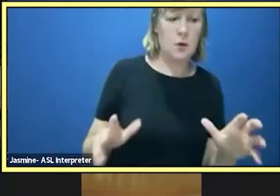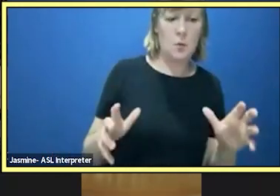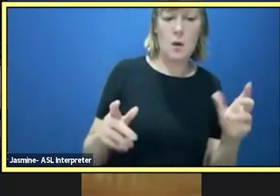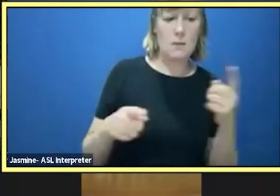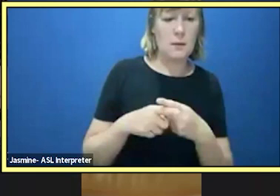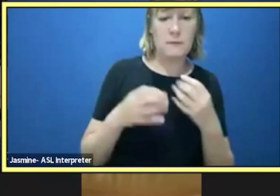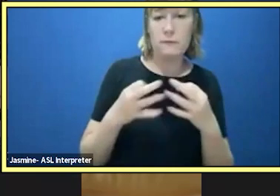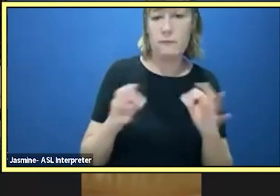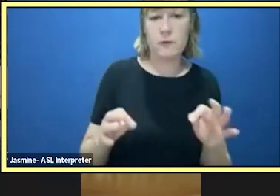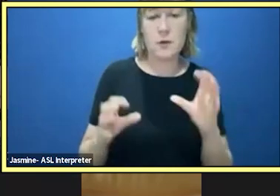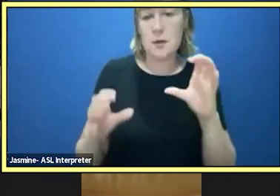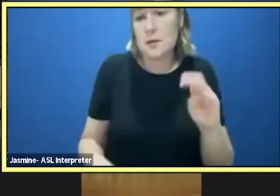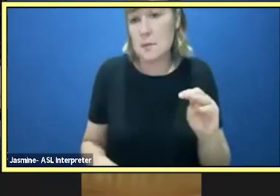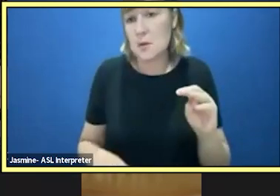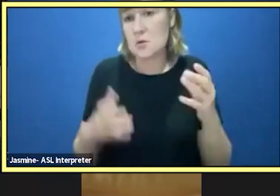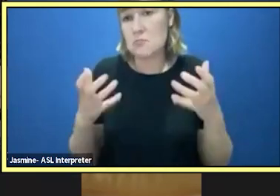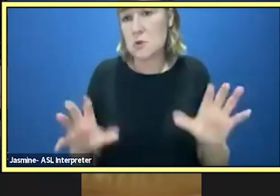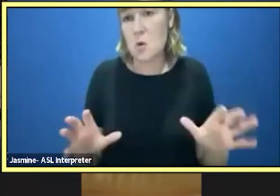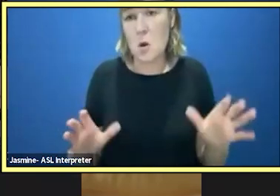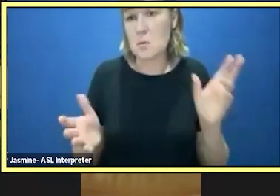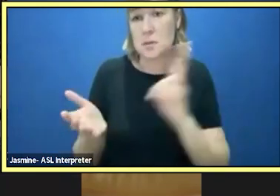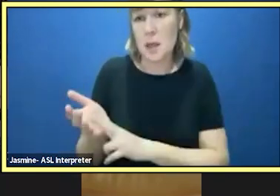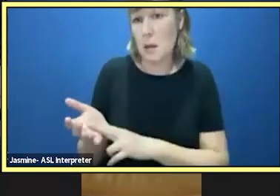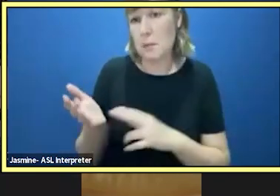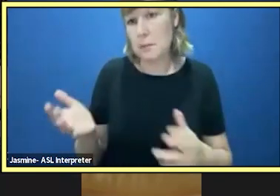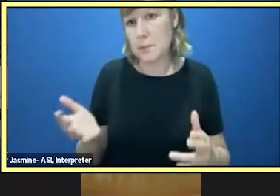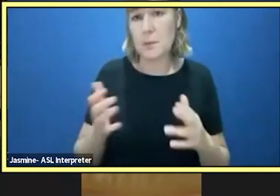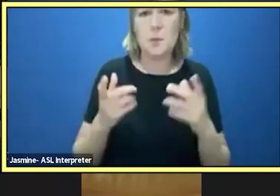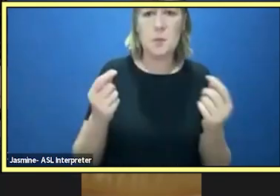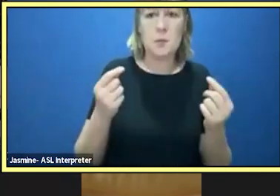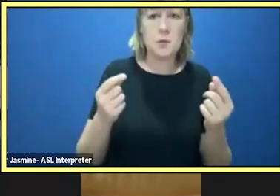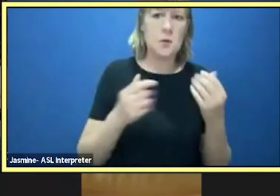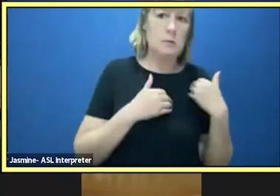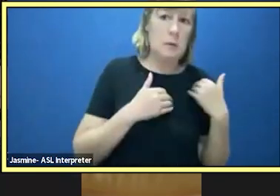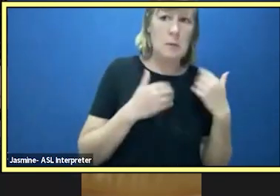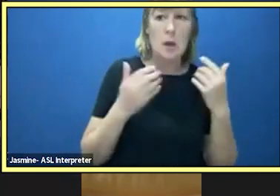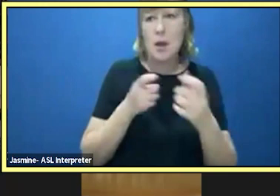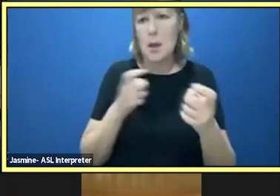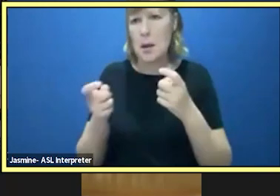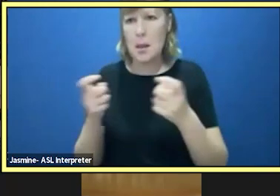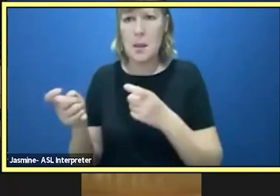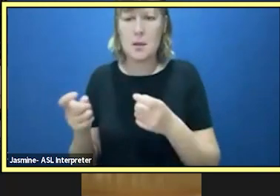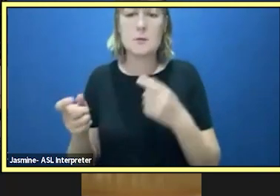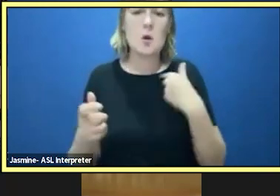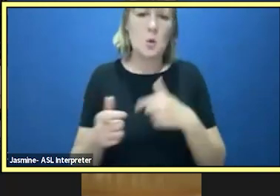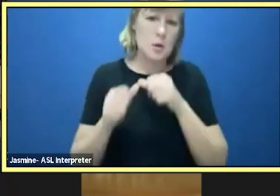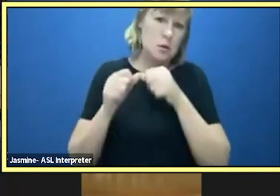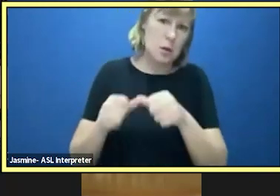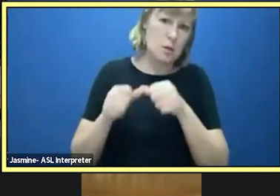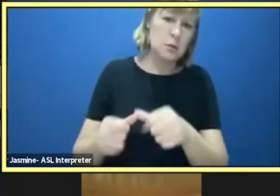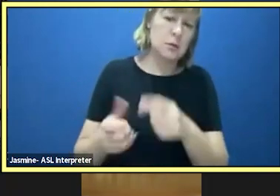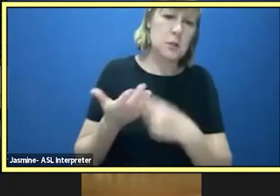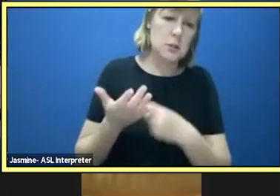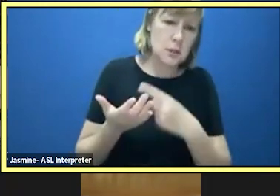We need to figure out how we will handle that. And we're constantly talking about all those risks and how to potentially address